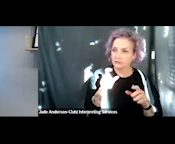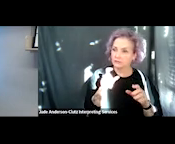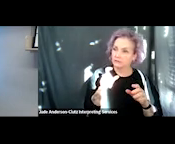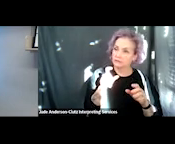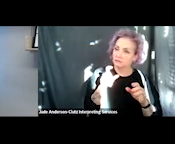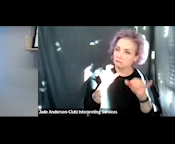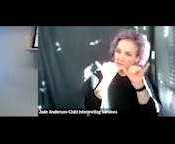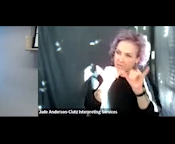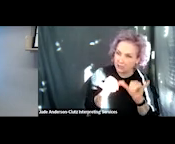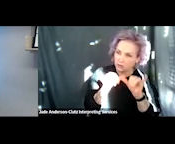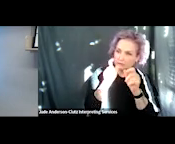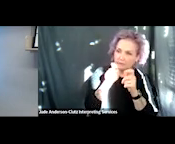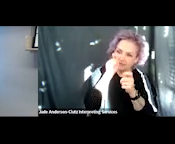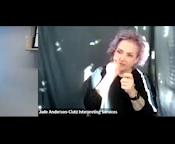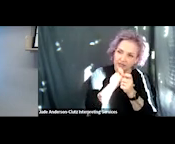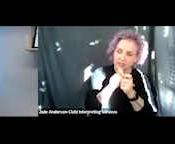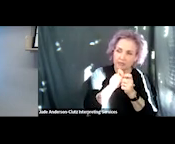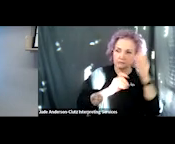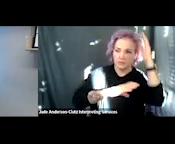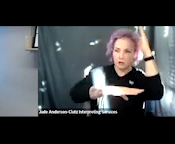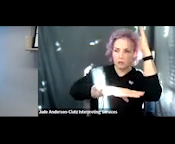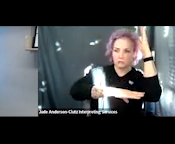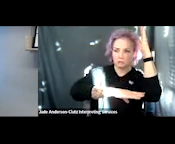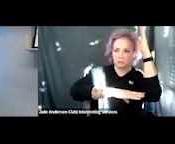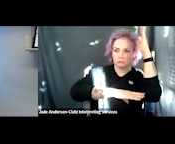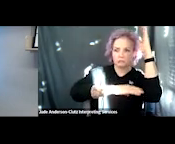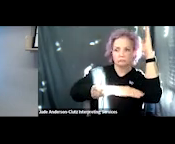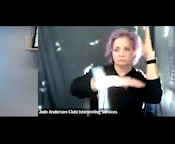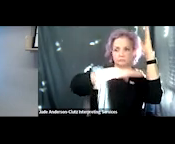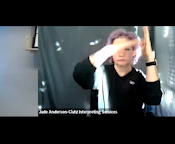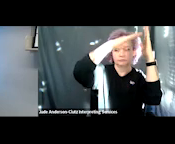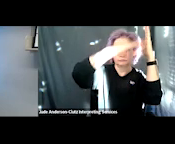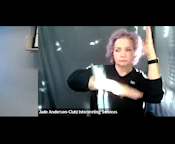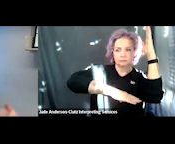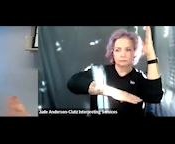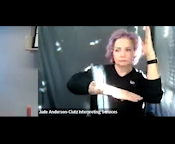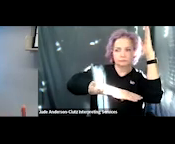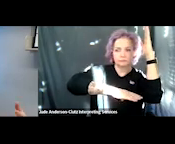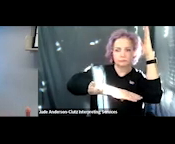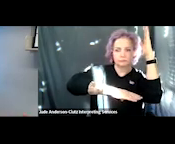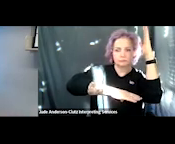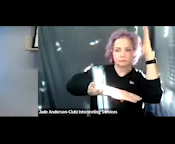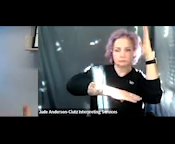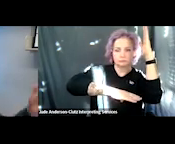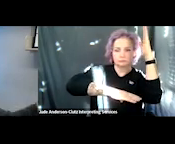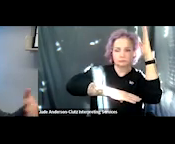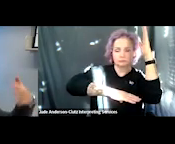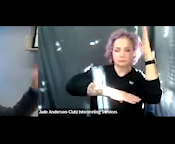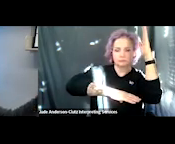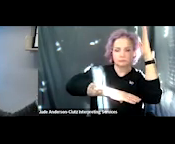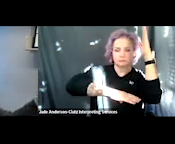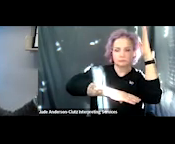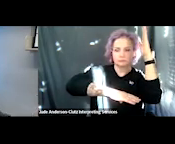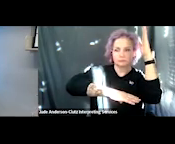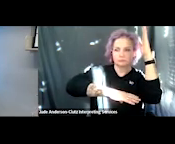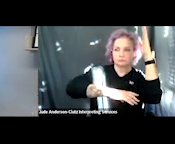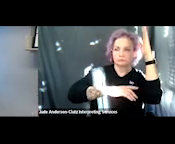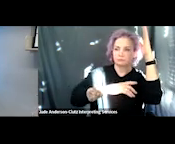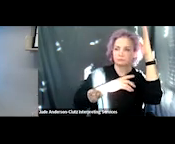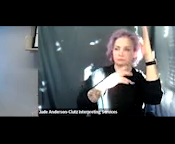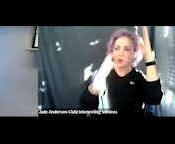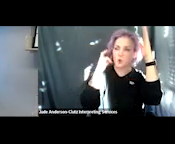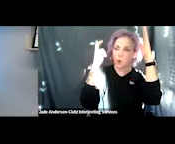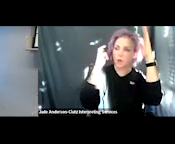the individuals startle a lot? So if they startle a lot, then that sort of tells us that they react more compared to the other